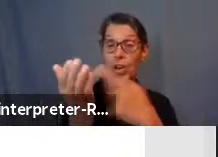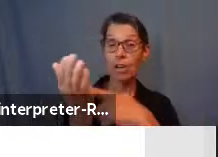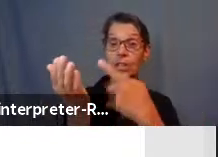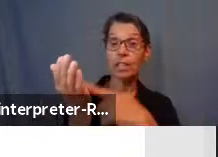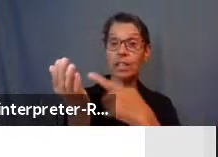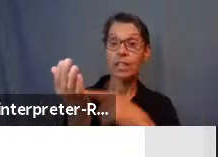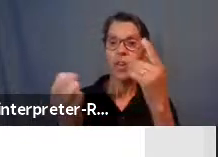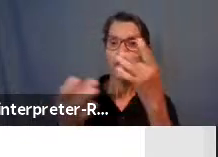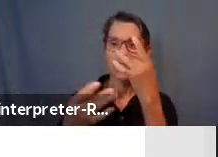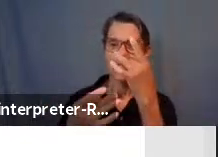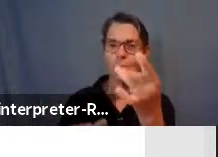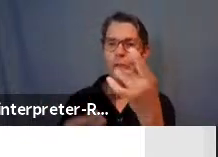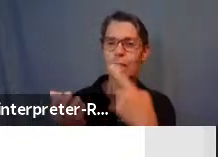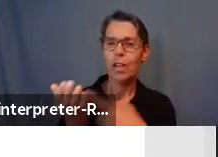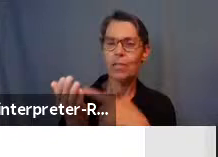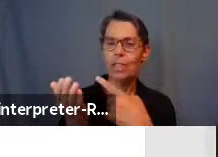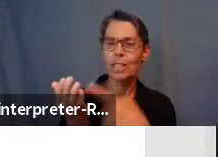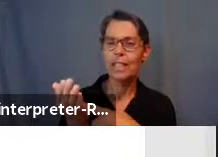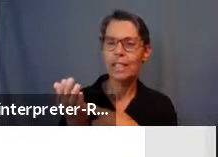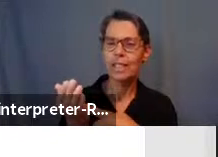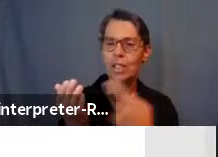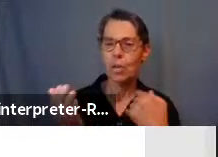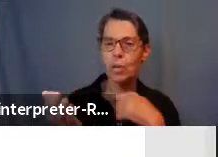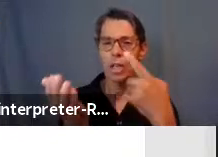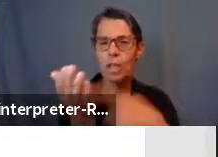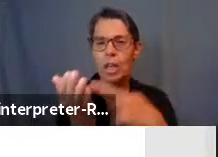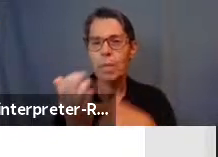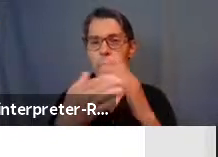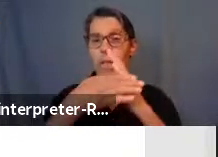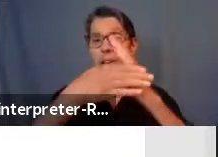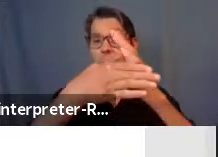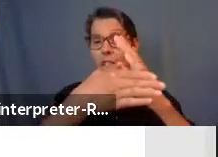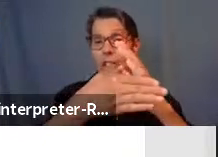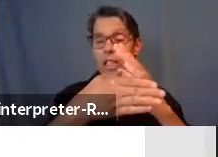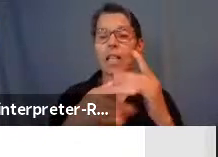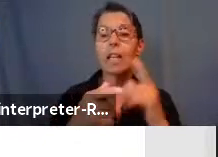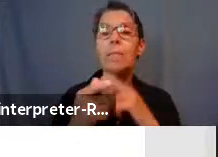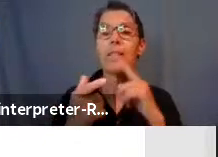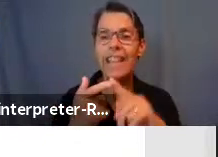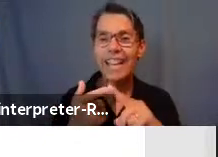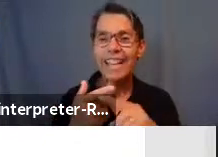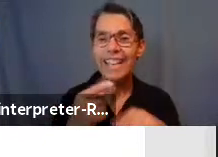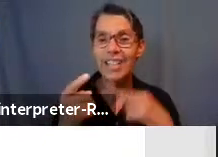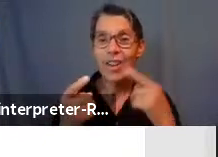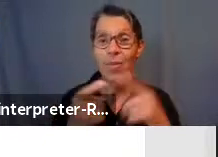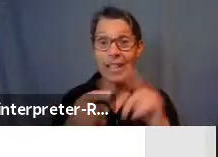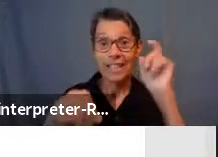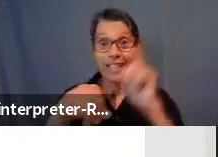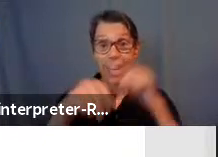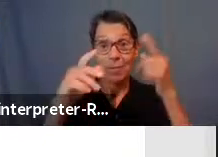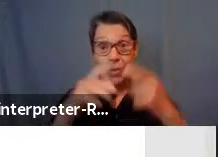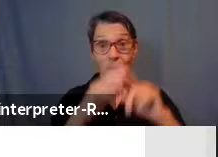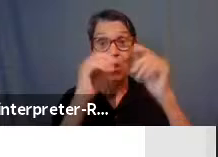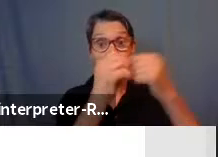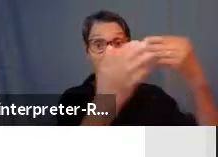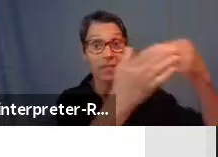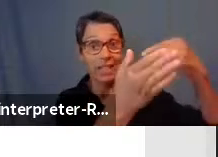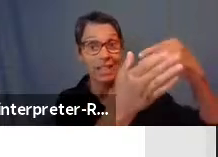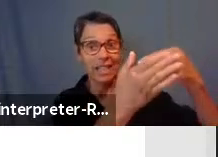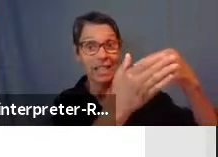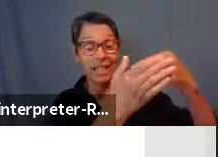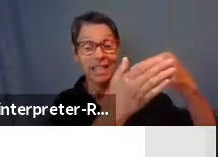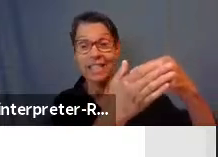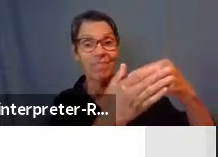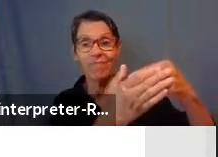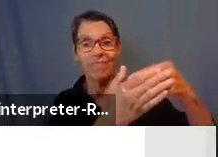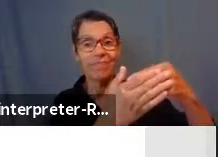very interesting conversations, and that we talk about prevention, but then when the rubber hits the road with funding, lots of times it